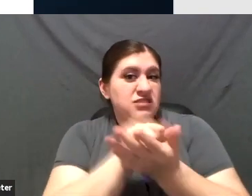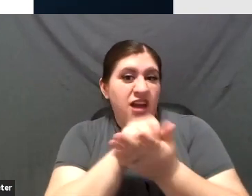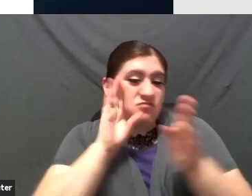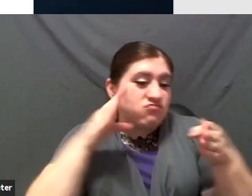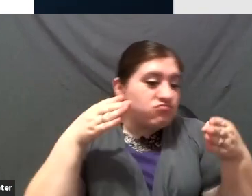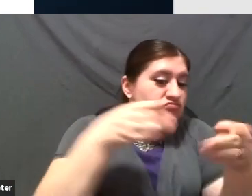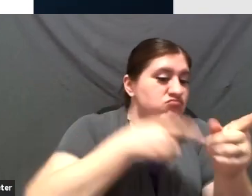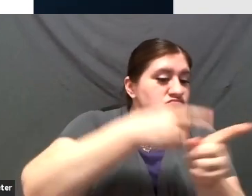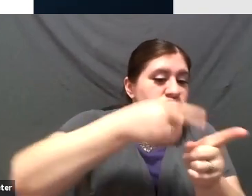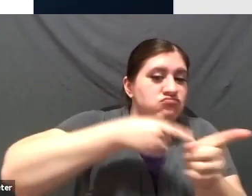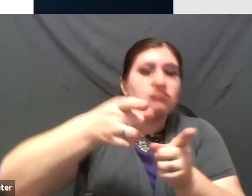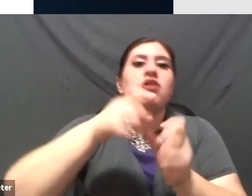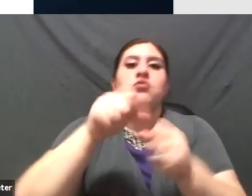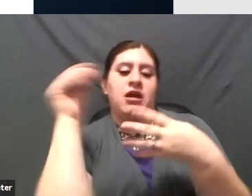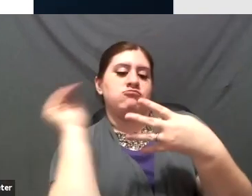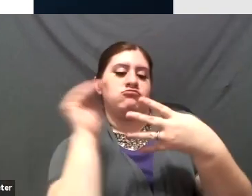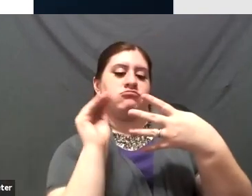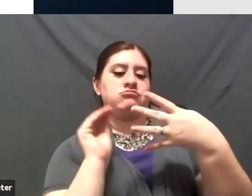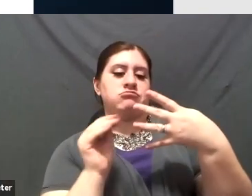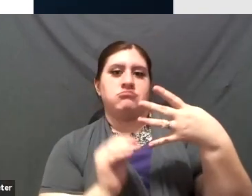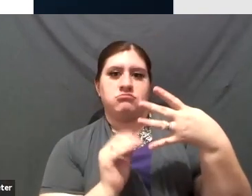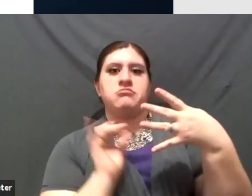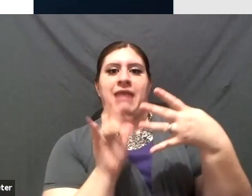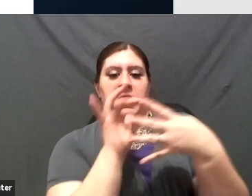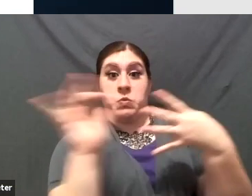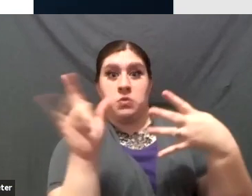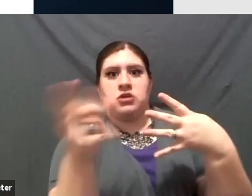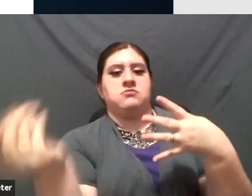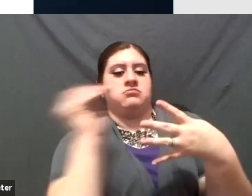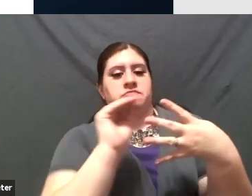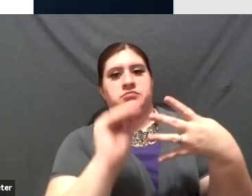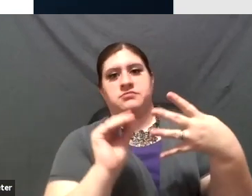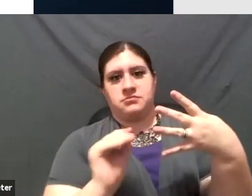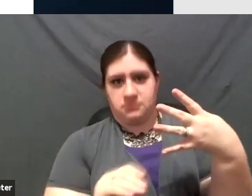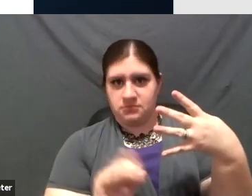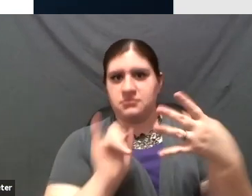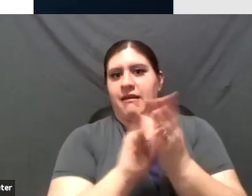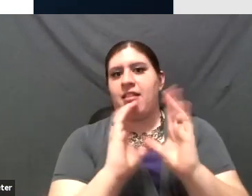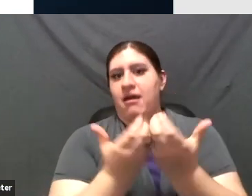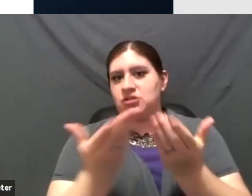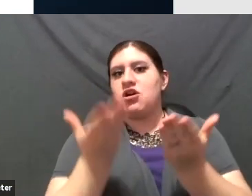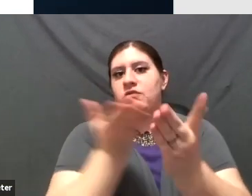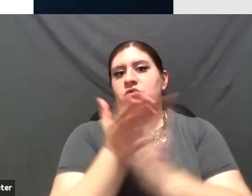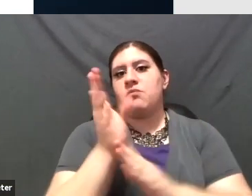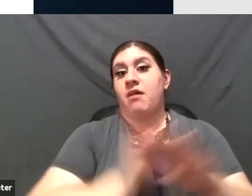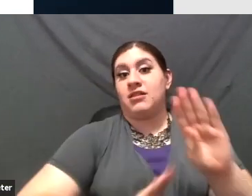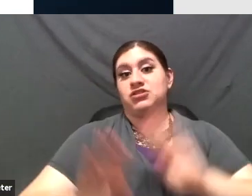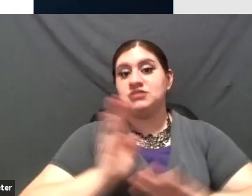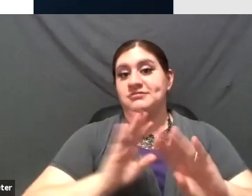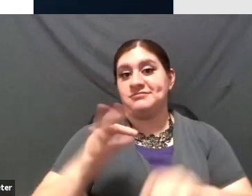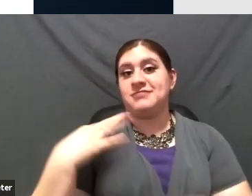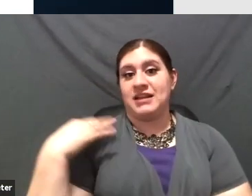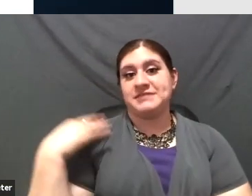can tailor your degree program with those specific courses that are offered through the biology